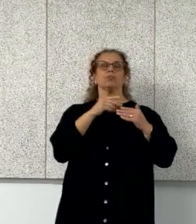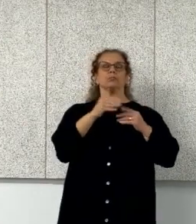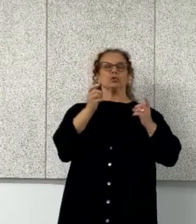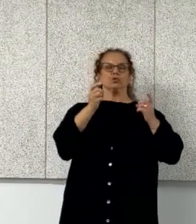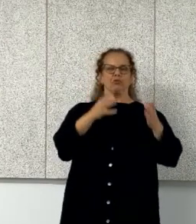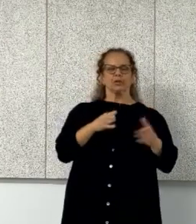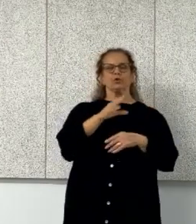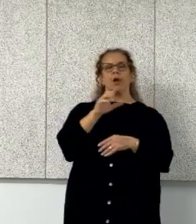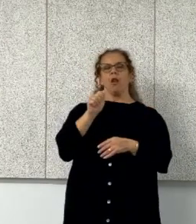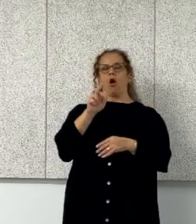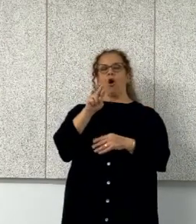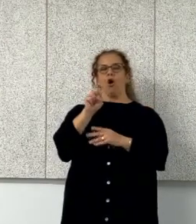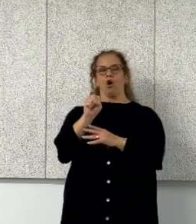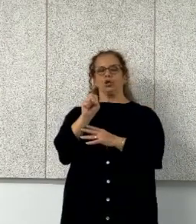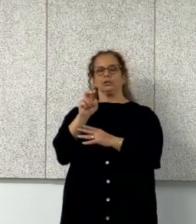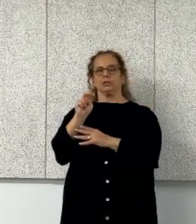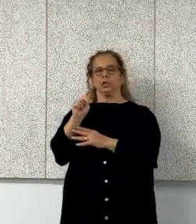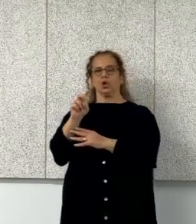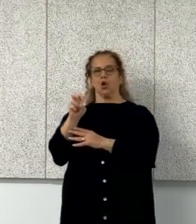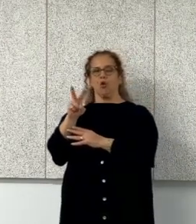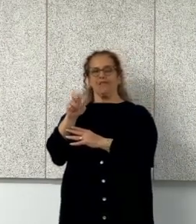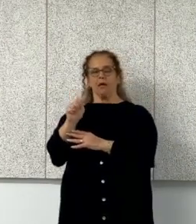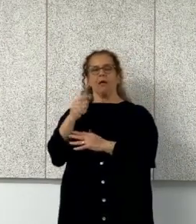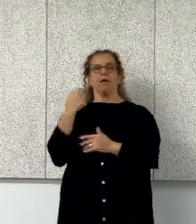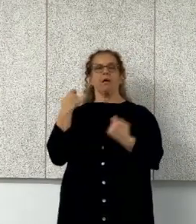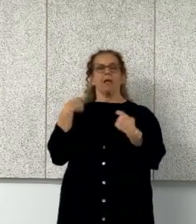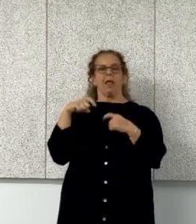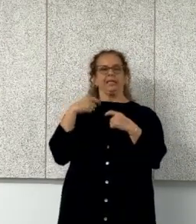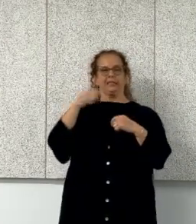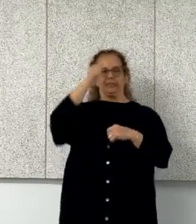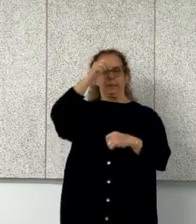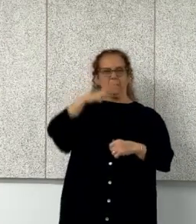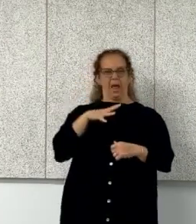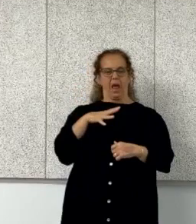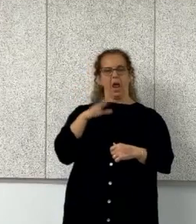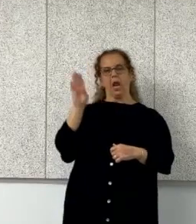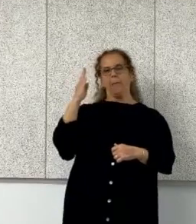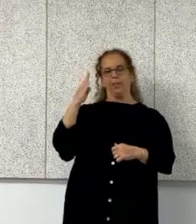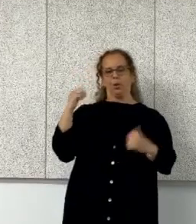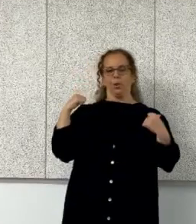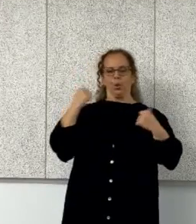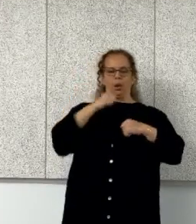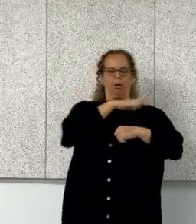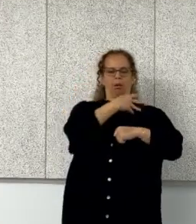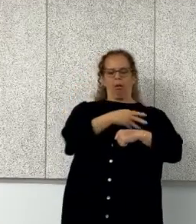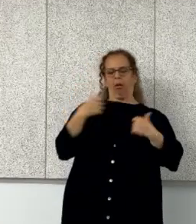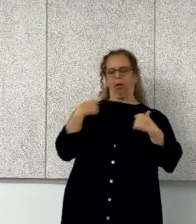Visual description, I am a Latina man wearing a like blue plaid situation,